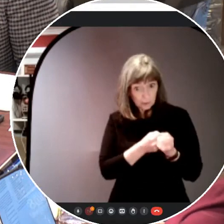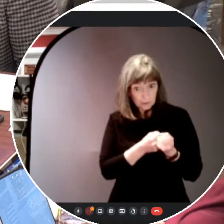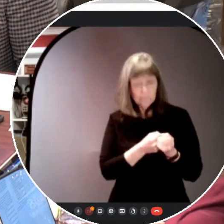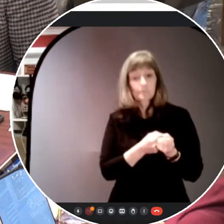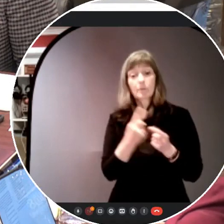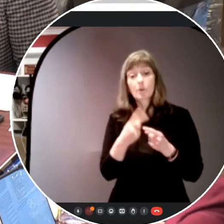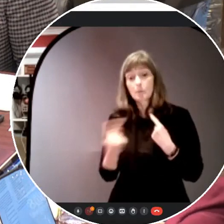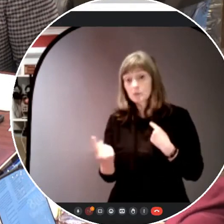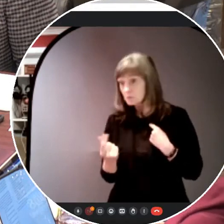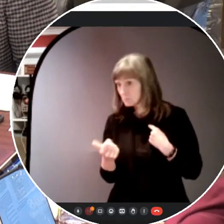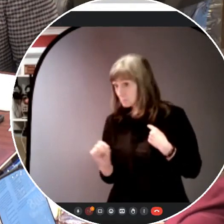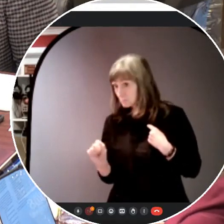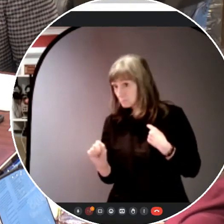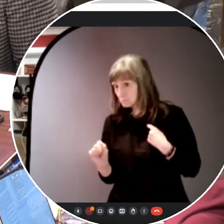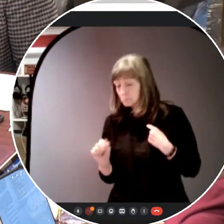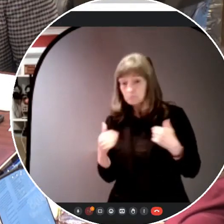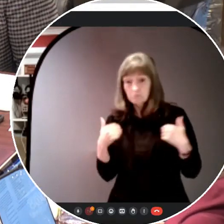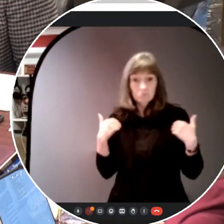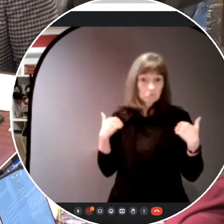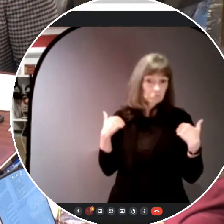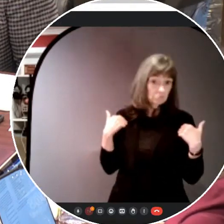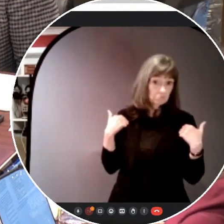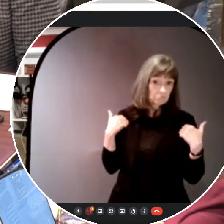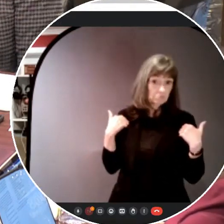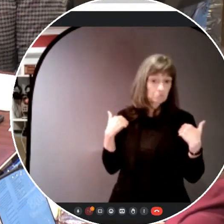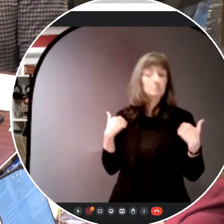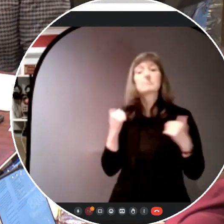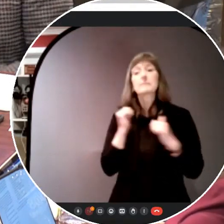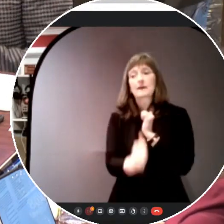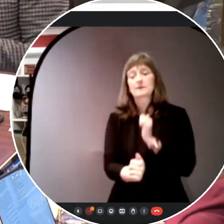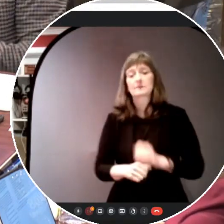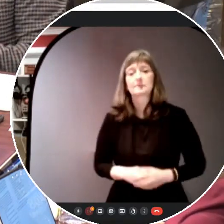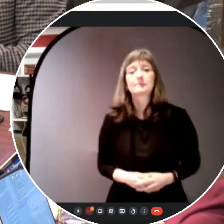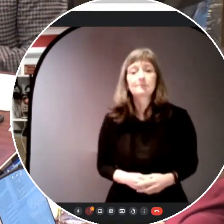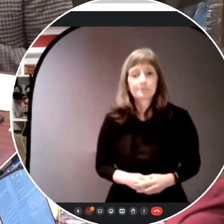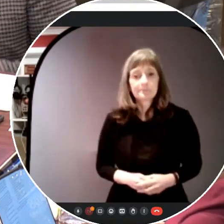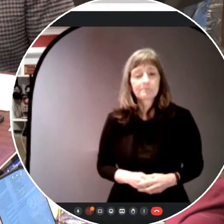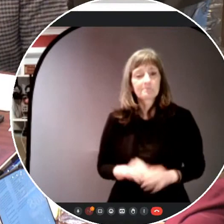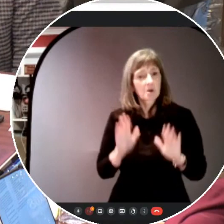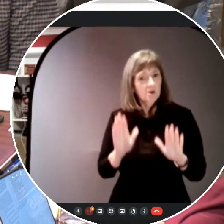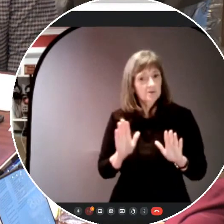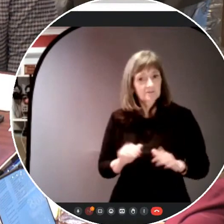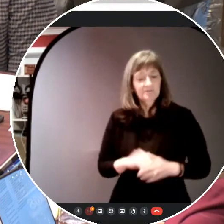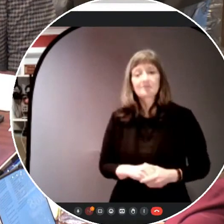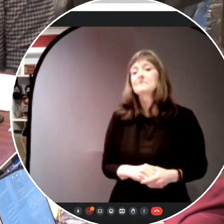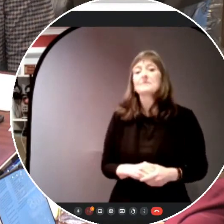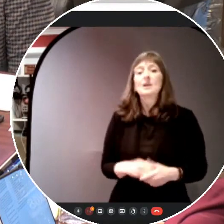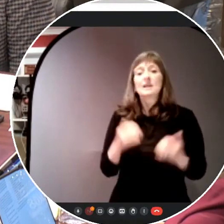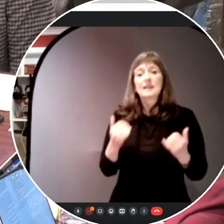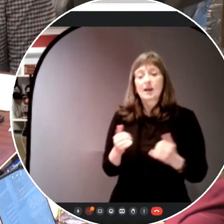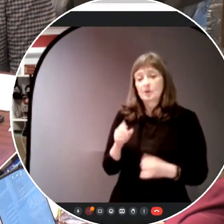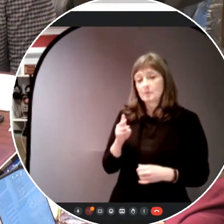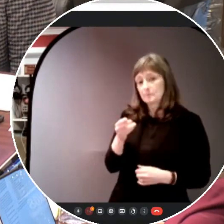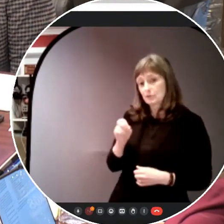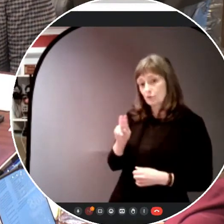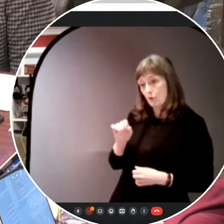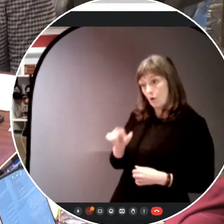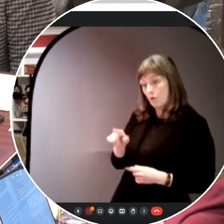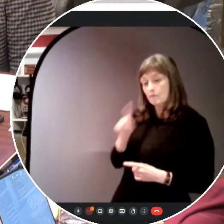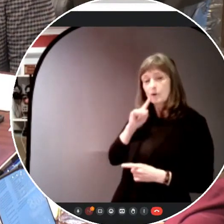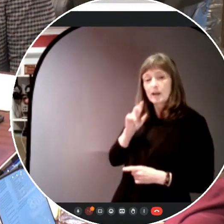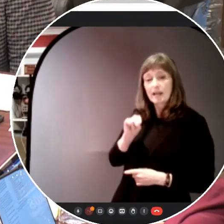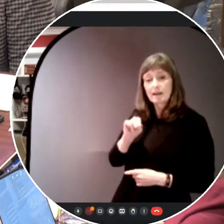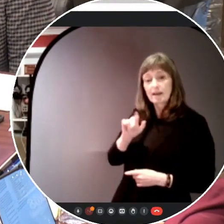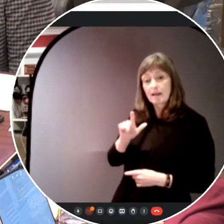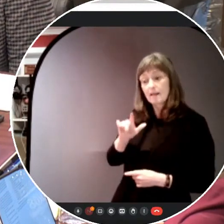opposition? Abstentions? Carried. Okay, no, that's excellent. We're going to stay with you now, Mr. Hall, for the NLISE